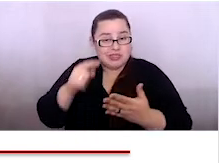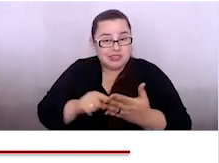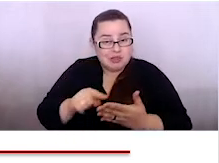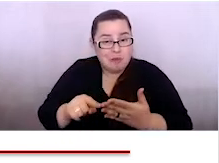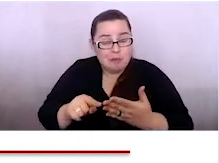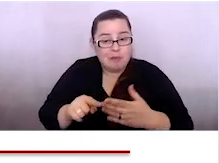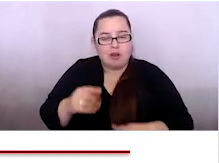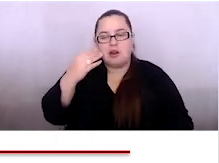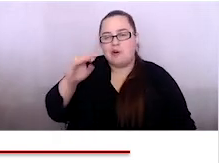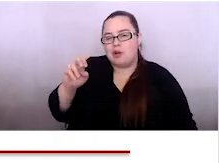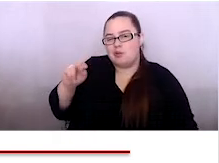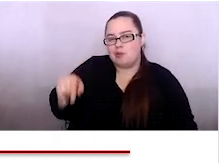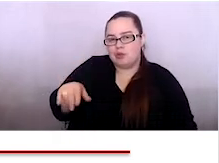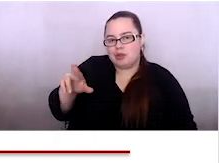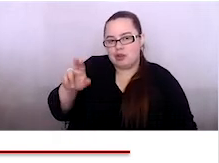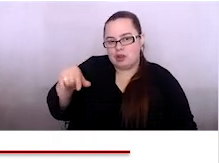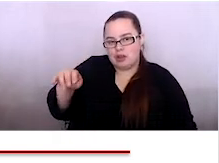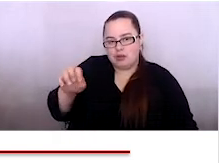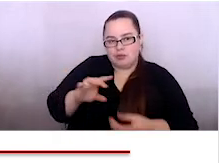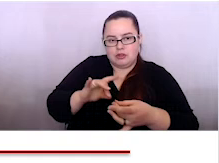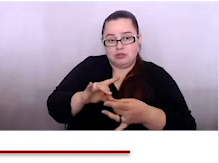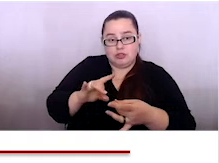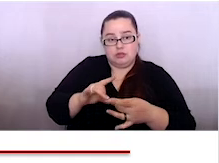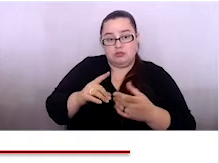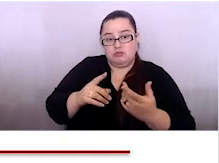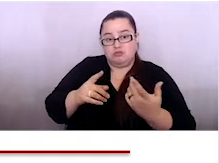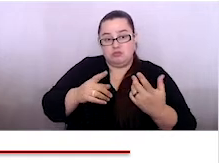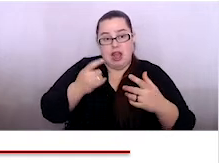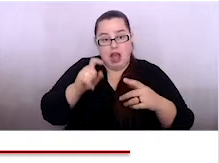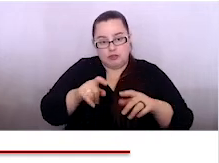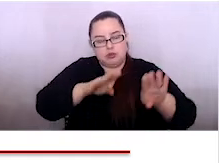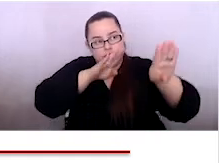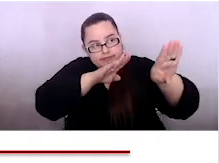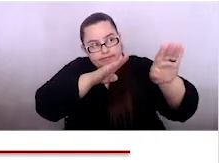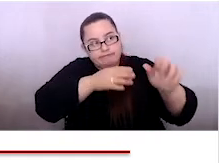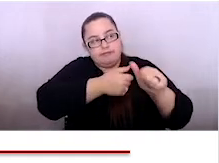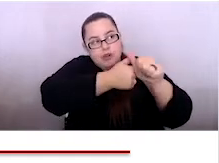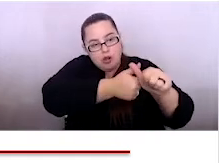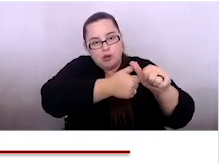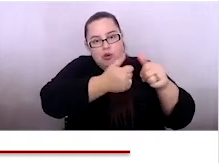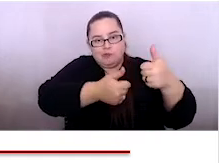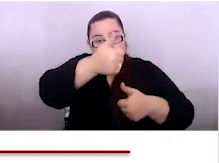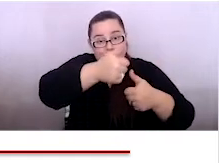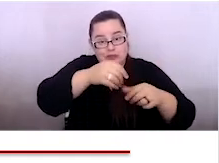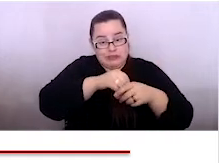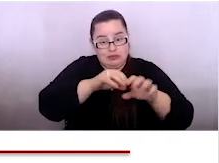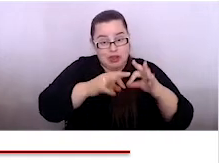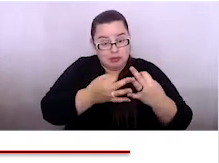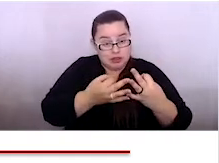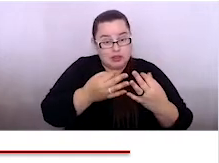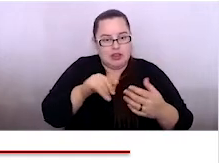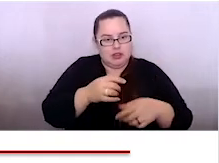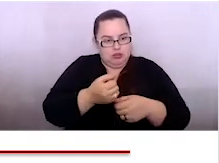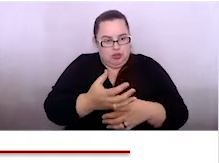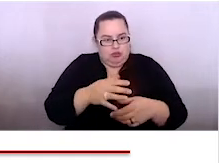Enrique mentioned in his section obeying the head figure in the family and how that can bring stress to a family unit or to a